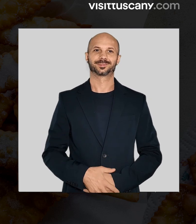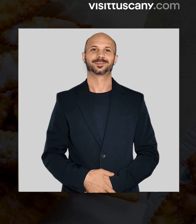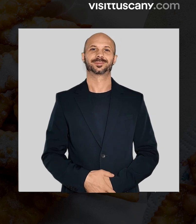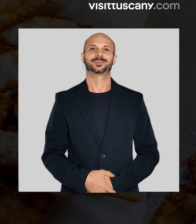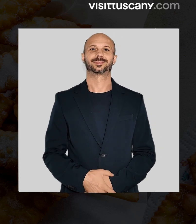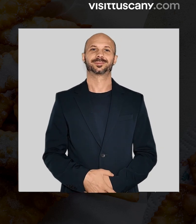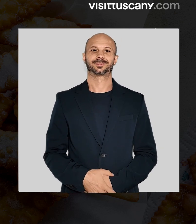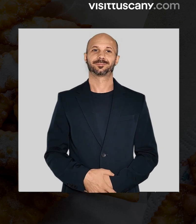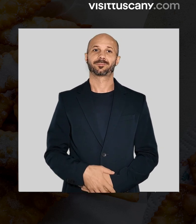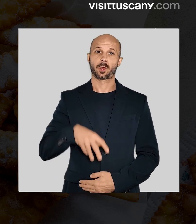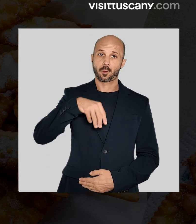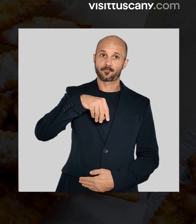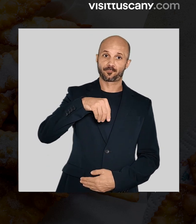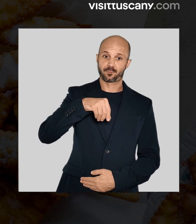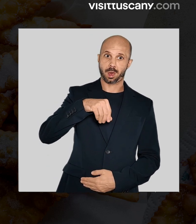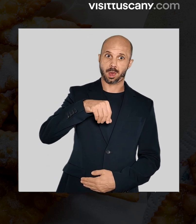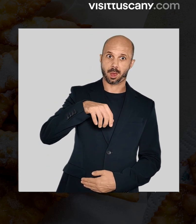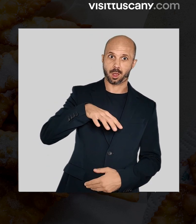Method: